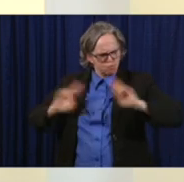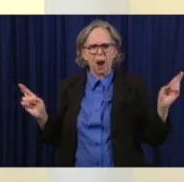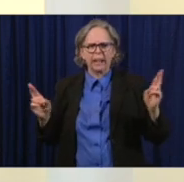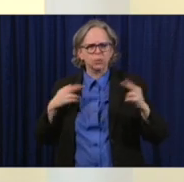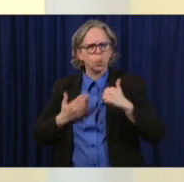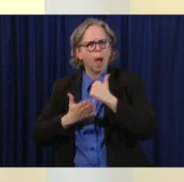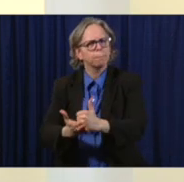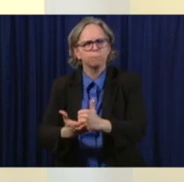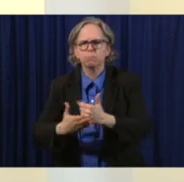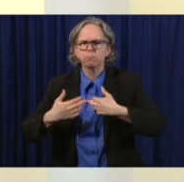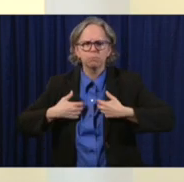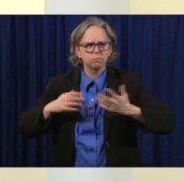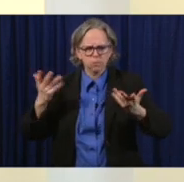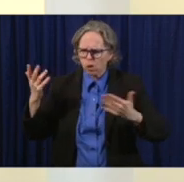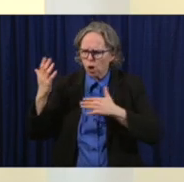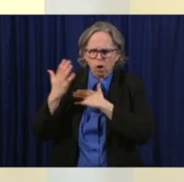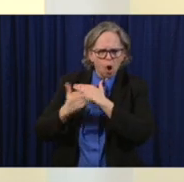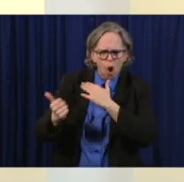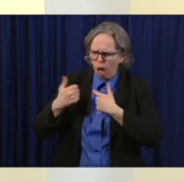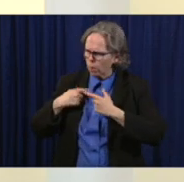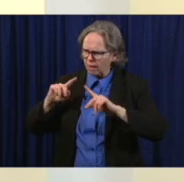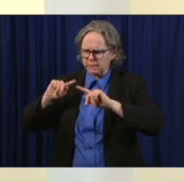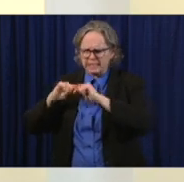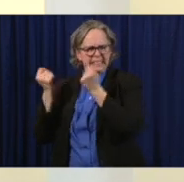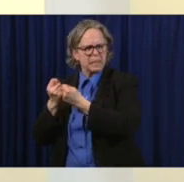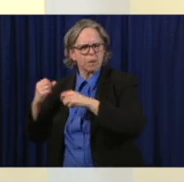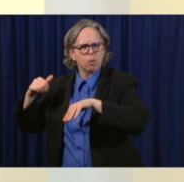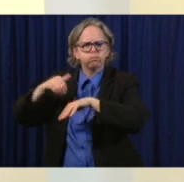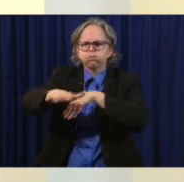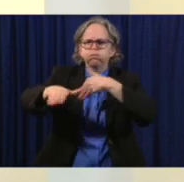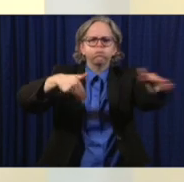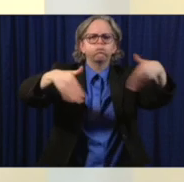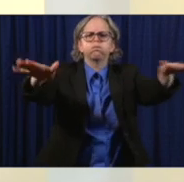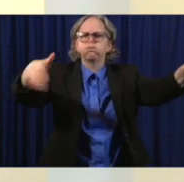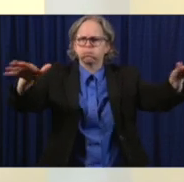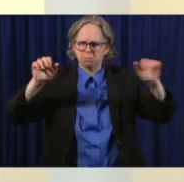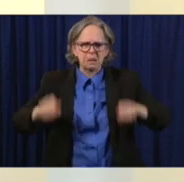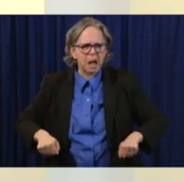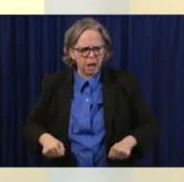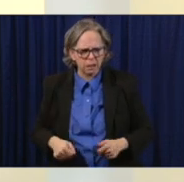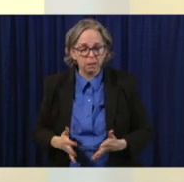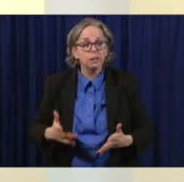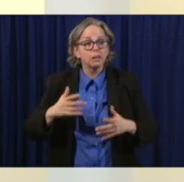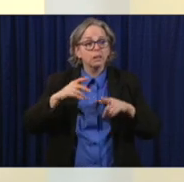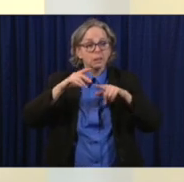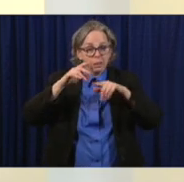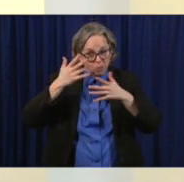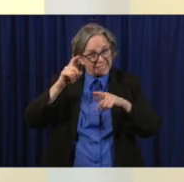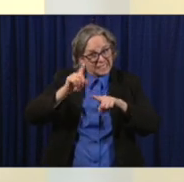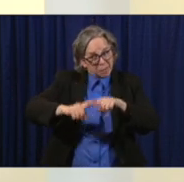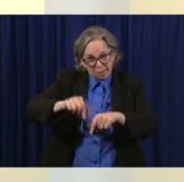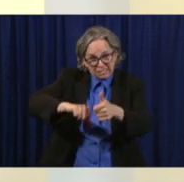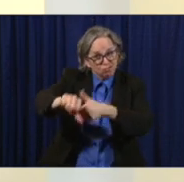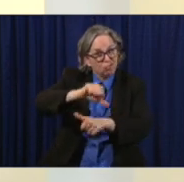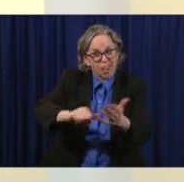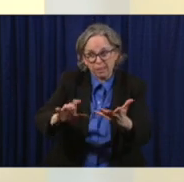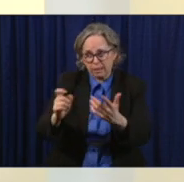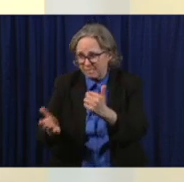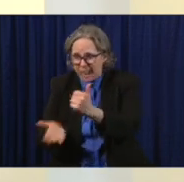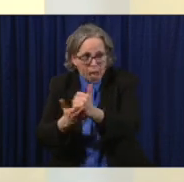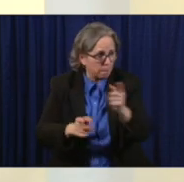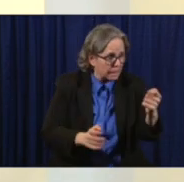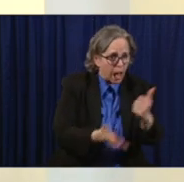best solutions. It really is going to take all of us. I just want to share with you a